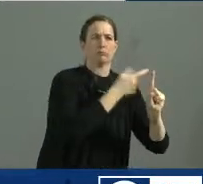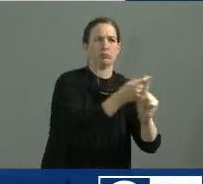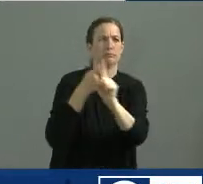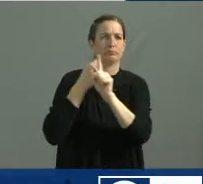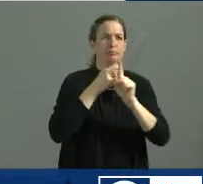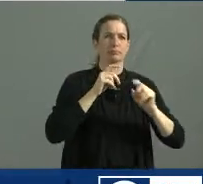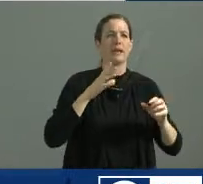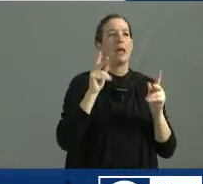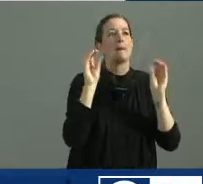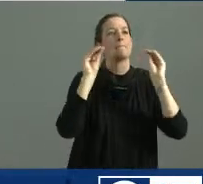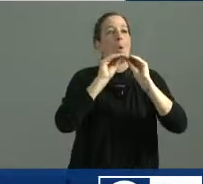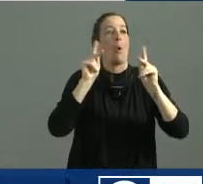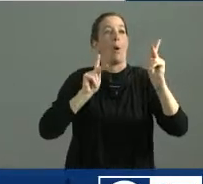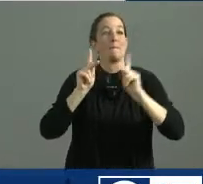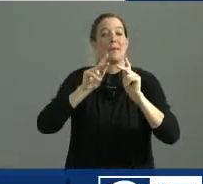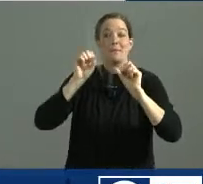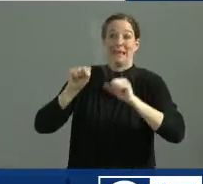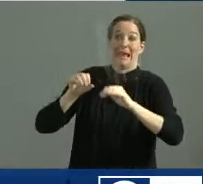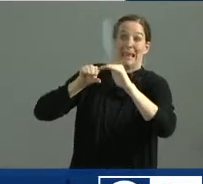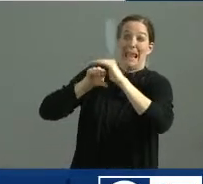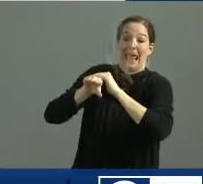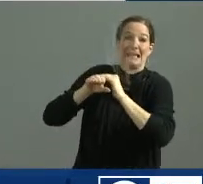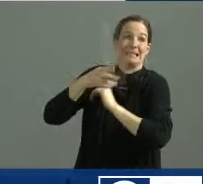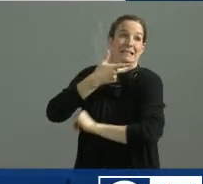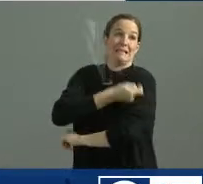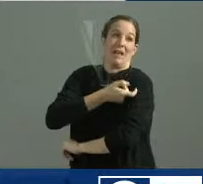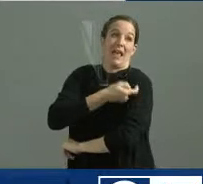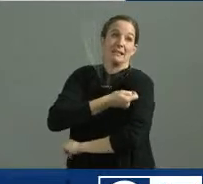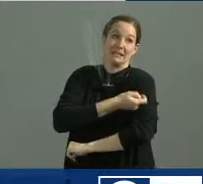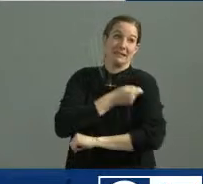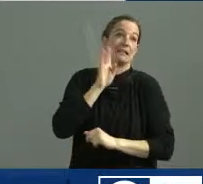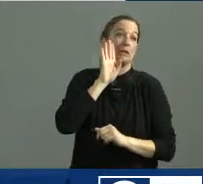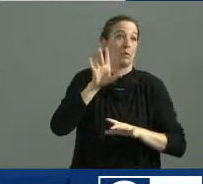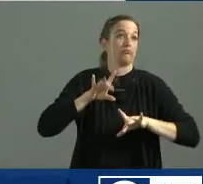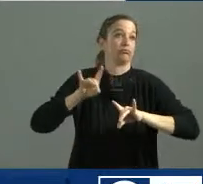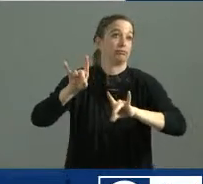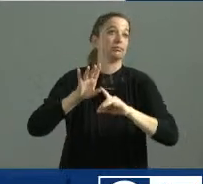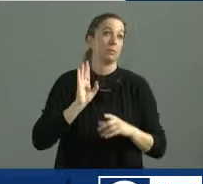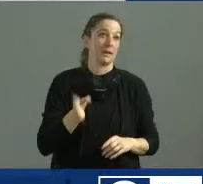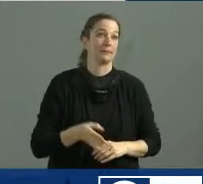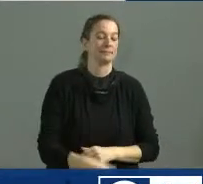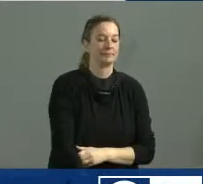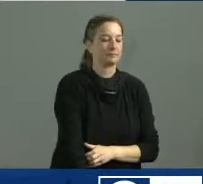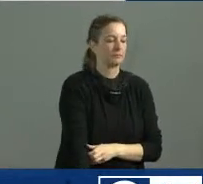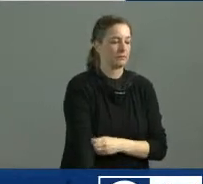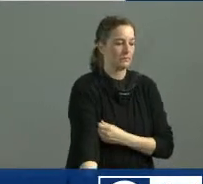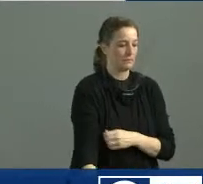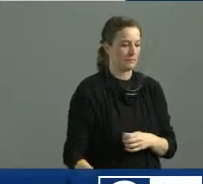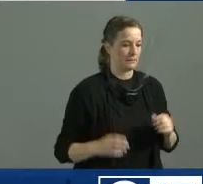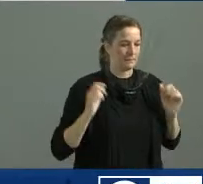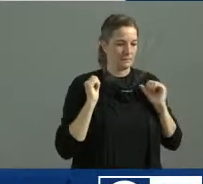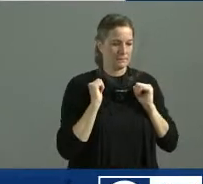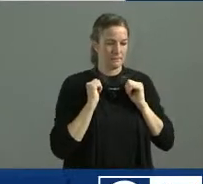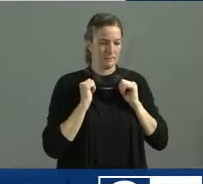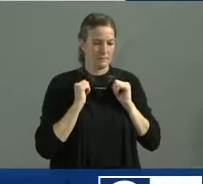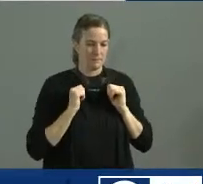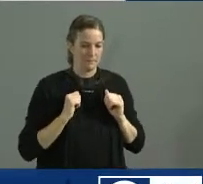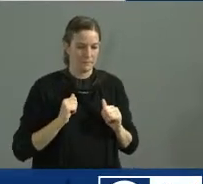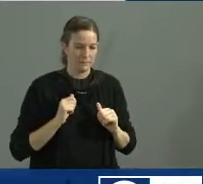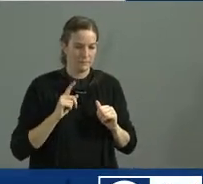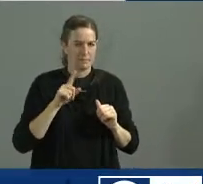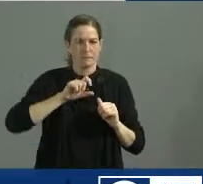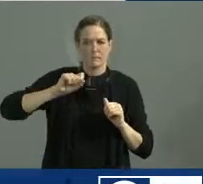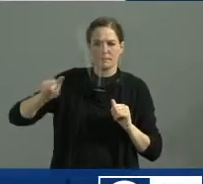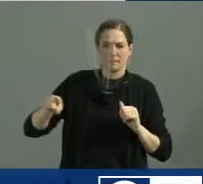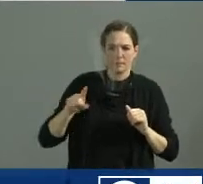well. Just to follow up to that, and I have one last question. But there, you know, even the governor himself said the vaccine